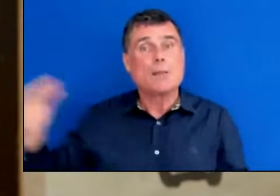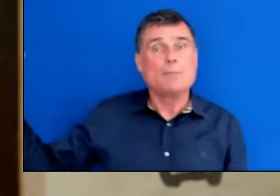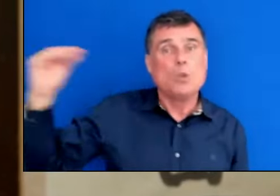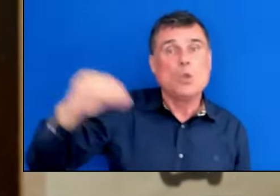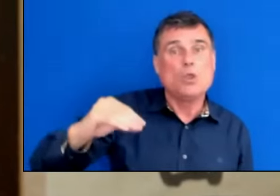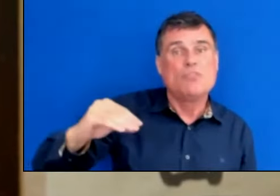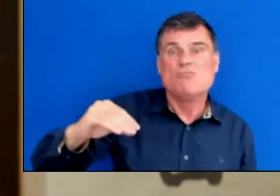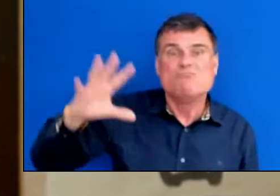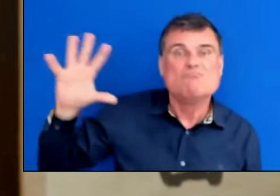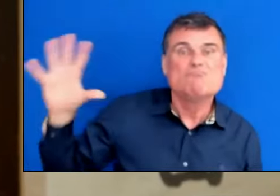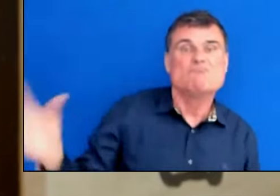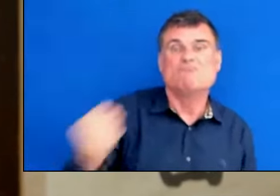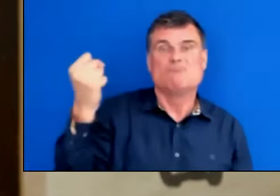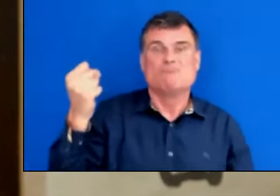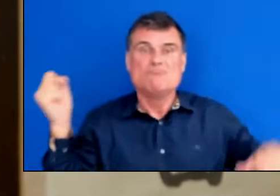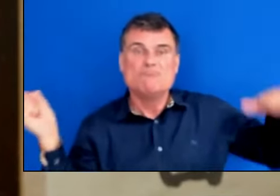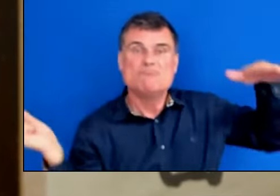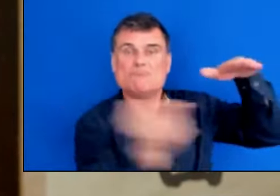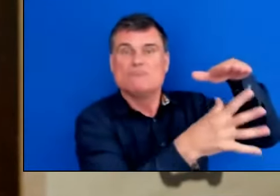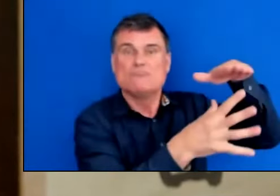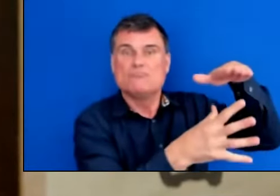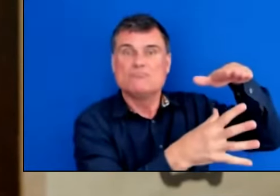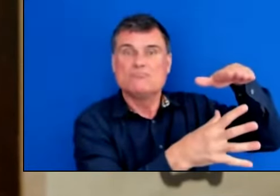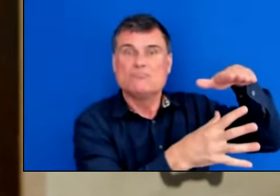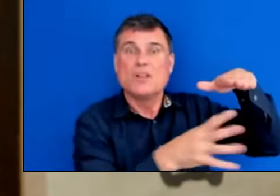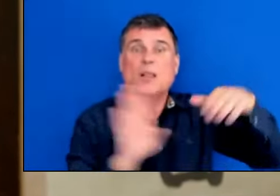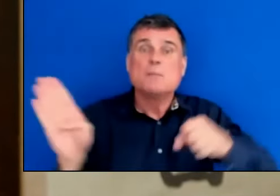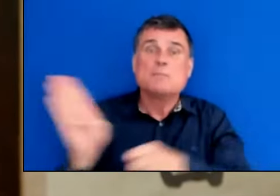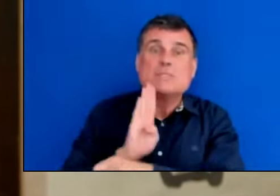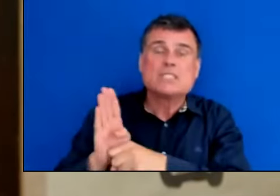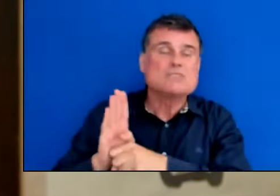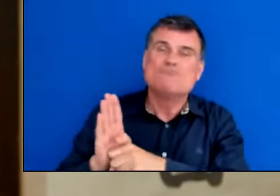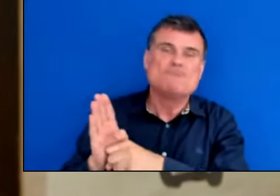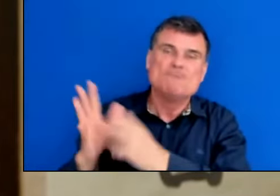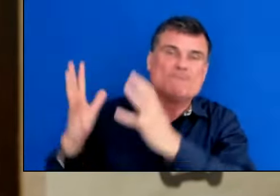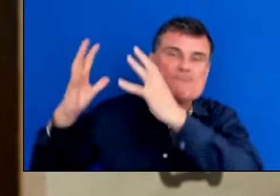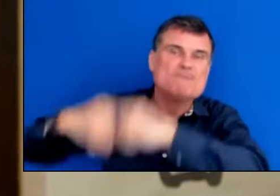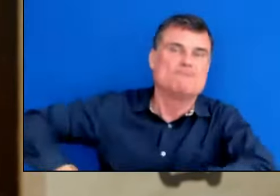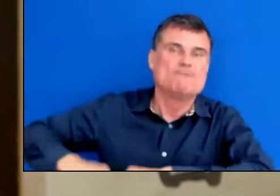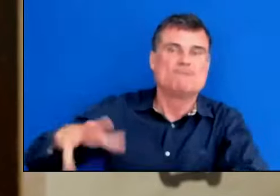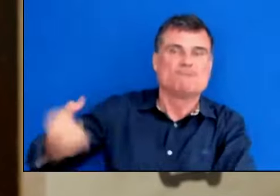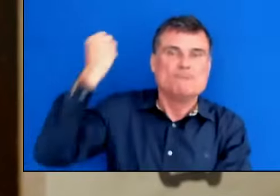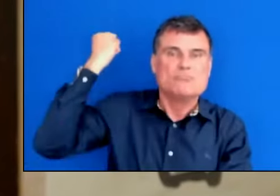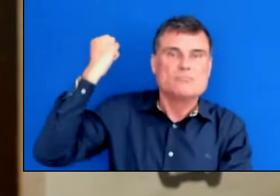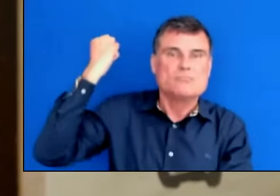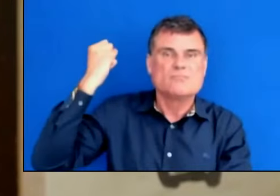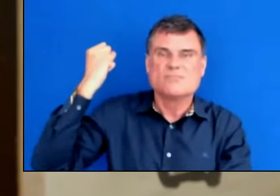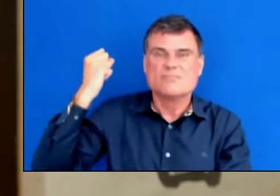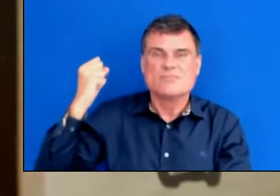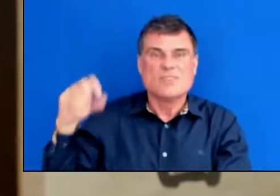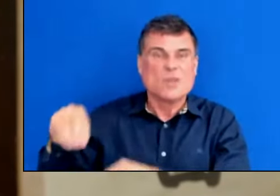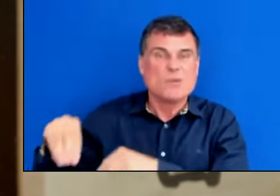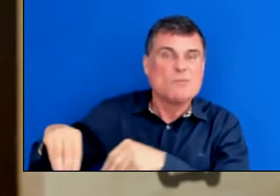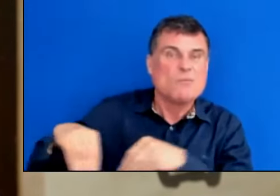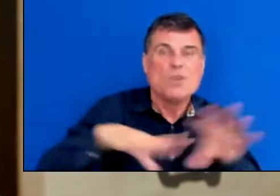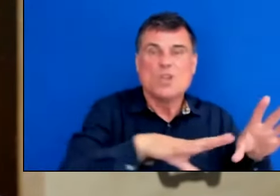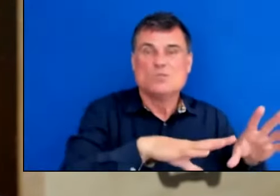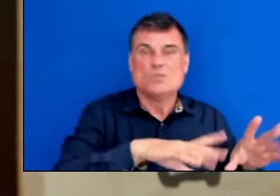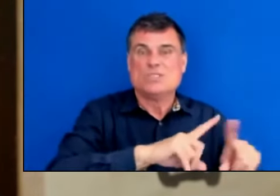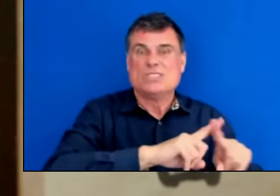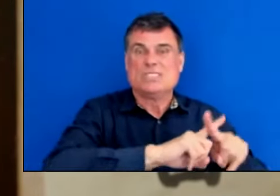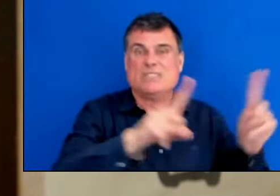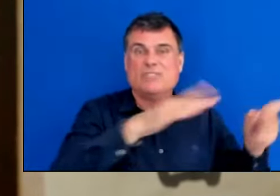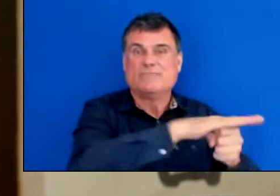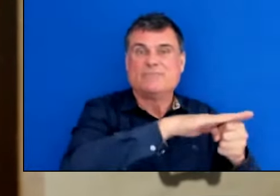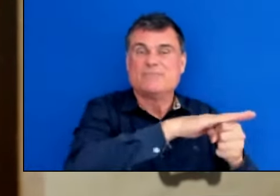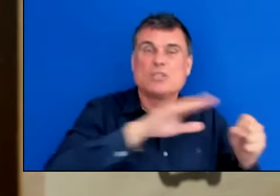who had their families uprooted, incarcerated, forced from their homes, their businesses taken away from them,